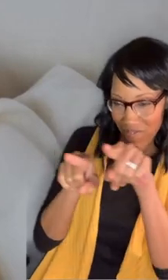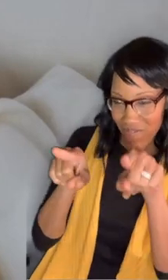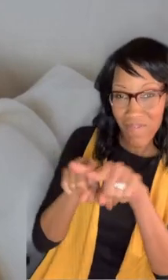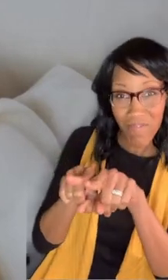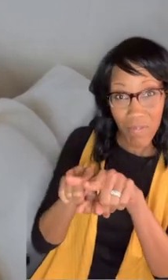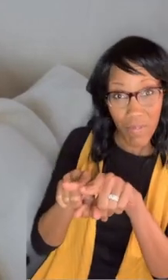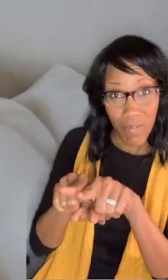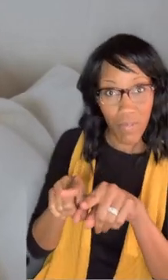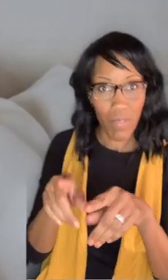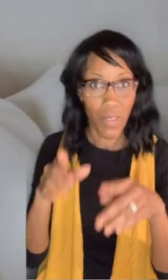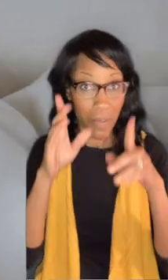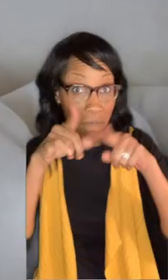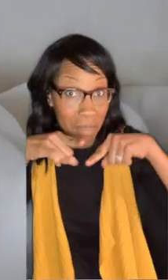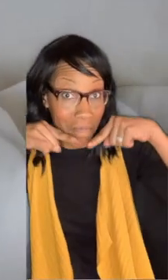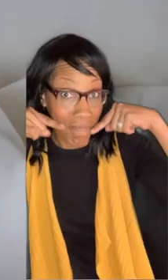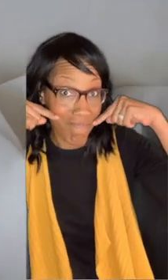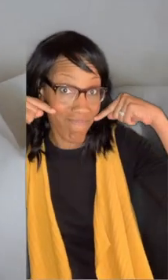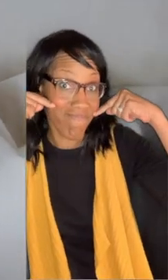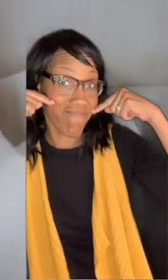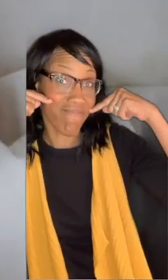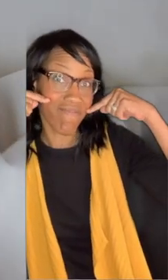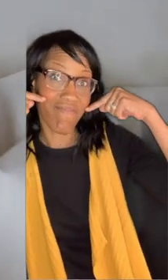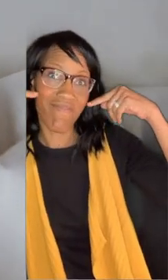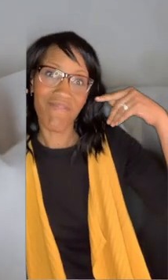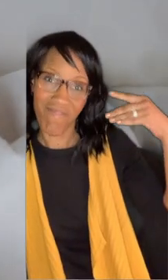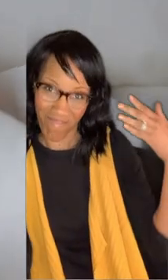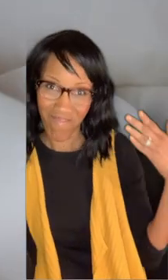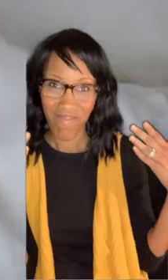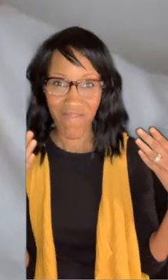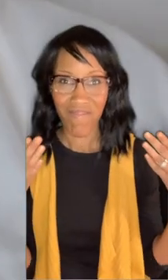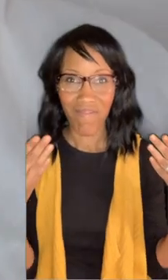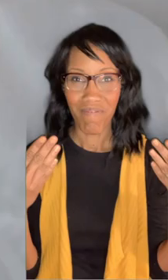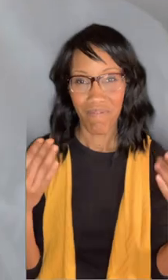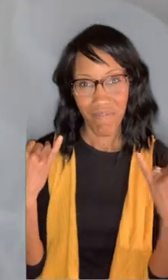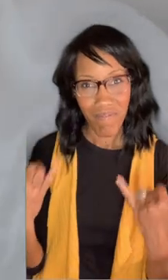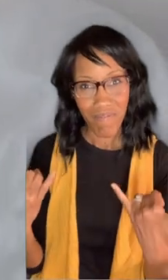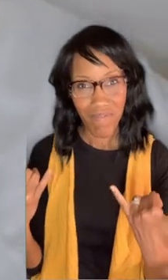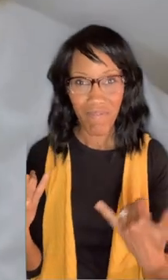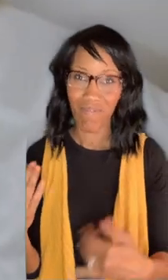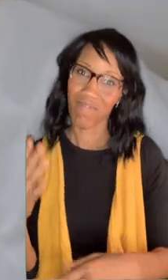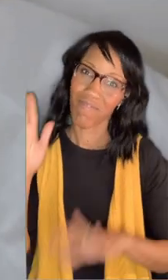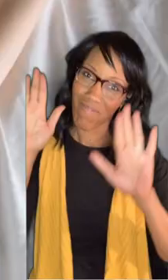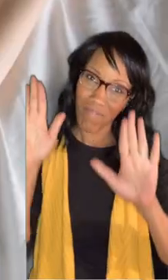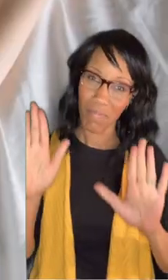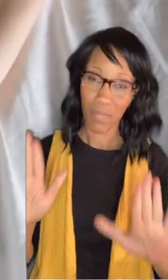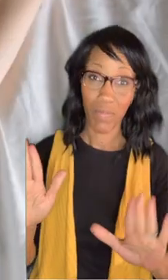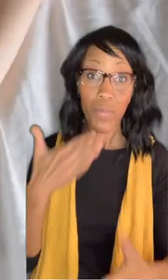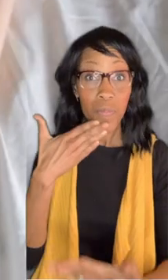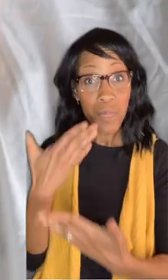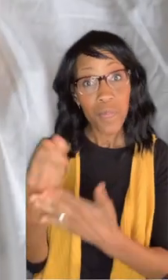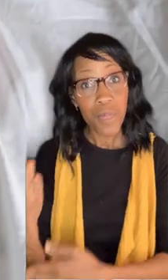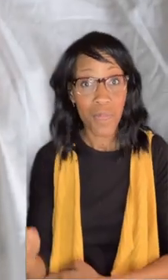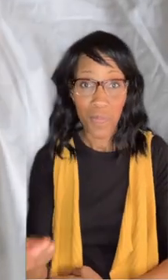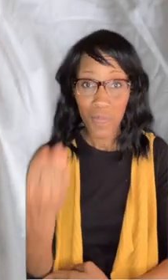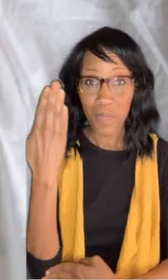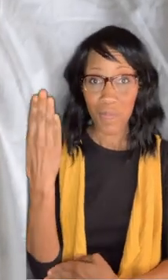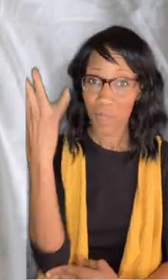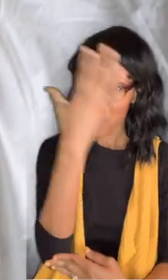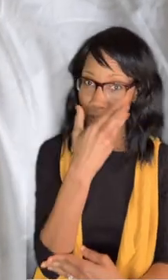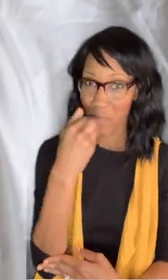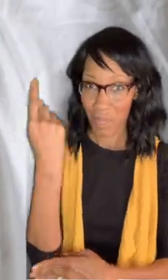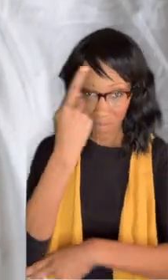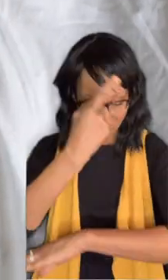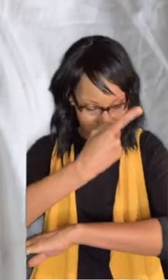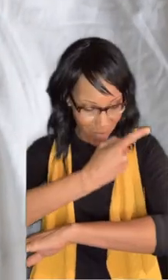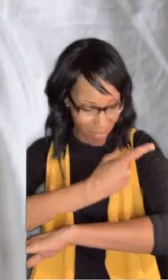too. Put a smile on your face. Make today great. Good morning.